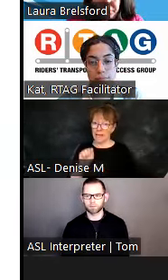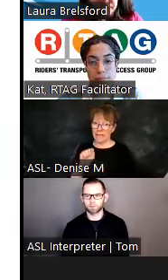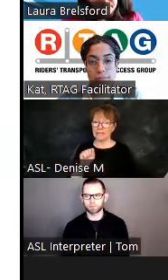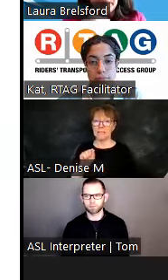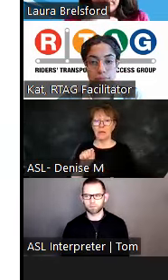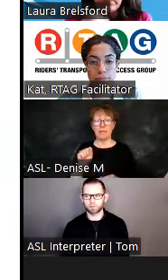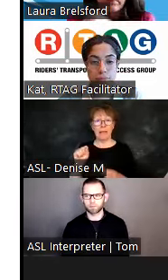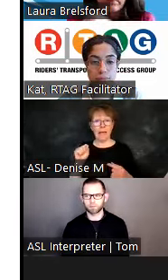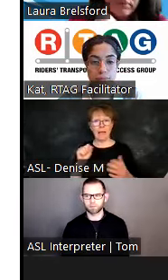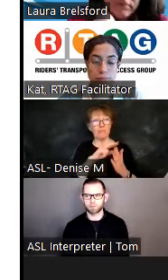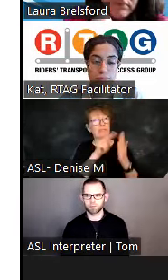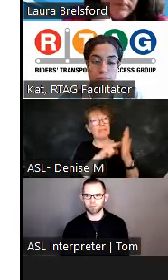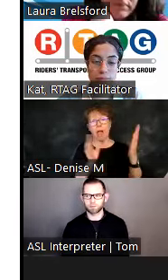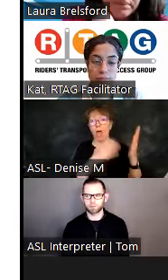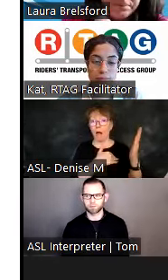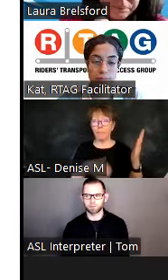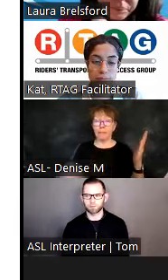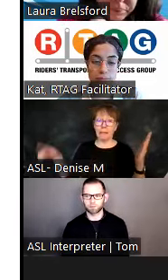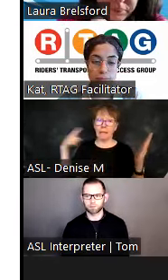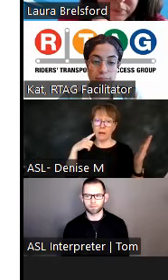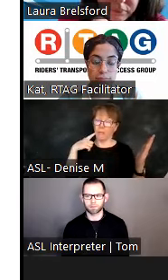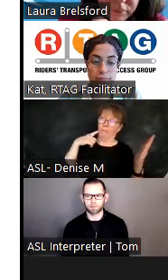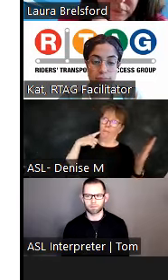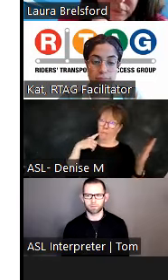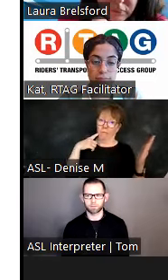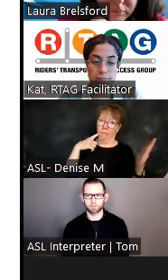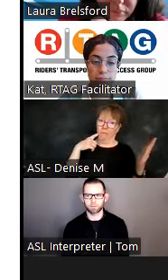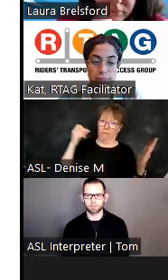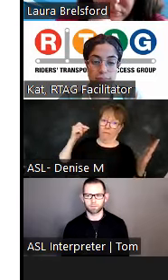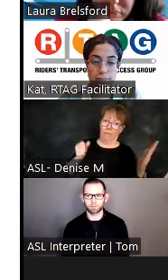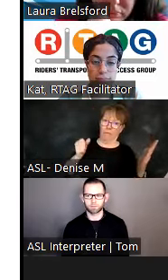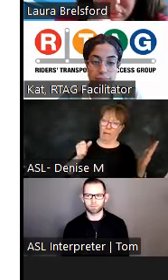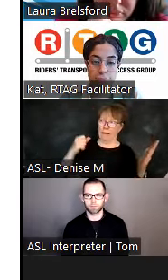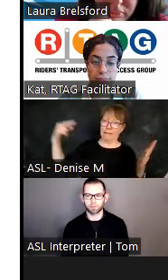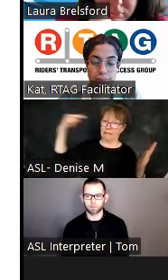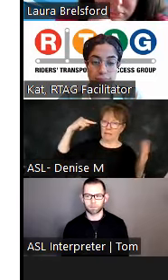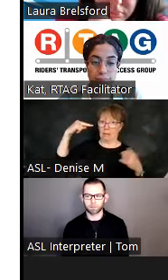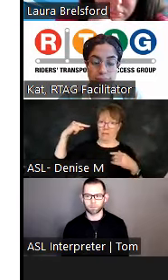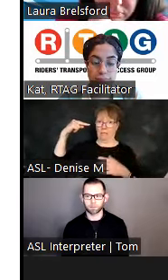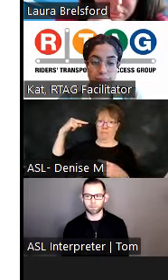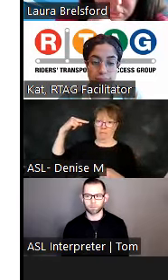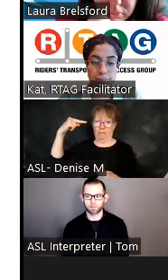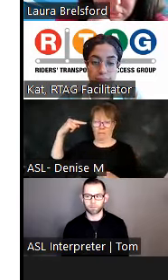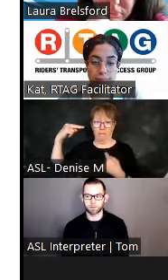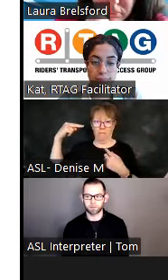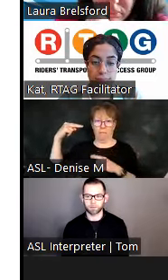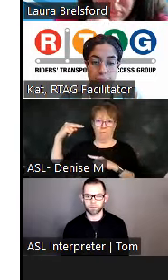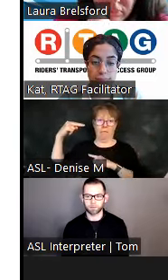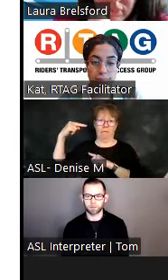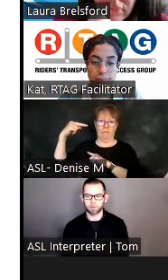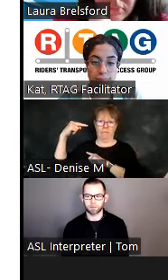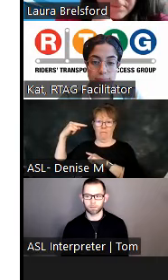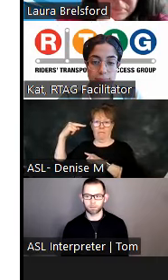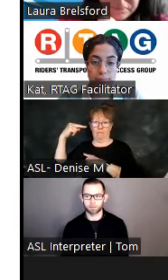I'm just reading that, whatever. But when they hear it, it's like, oh snap, they can hear, they can see me. They think if they know that they're